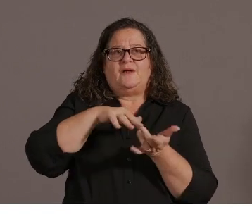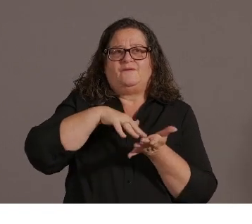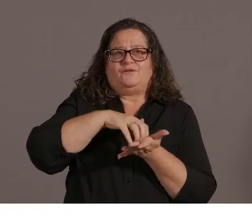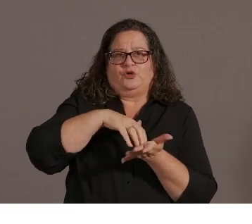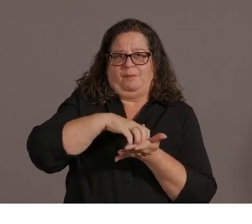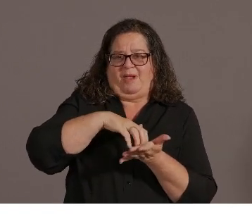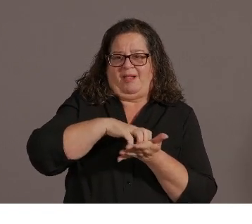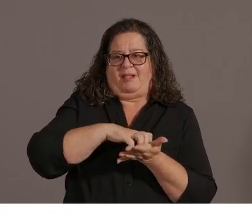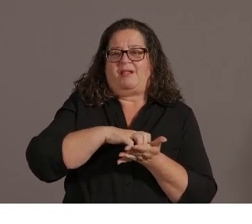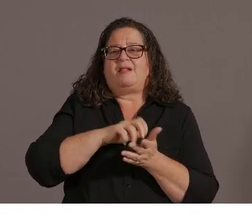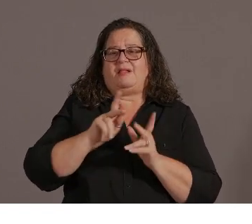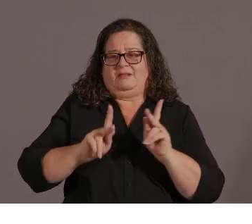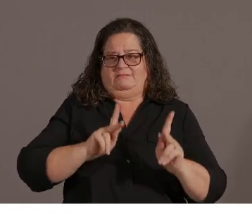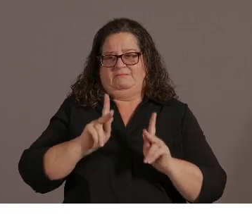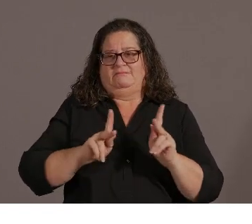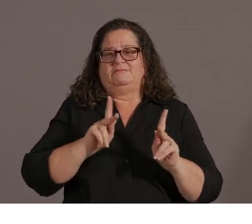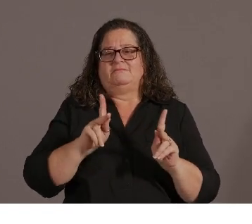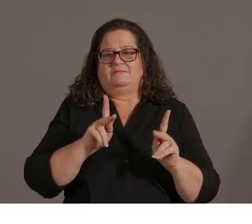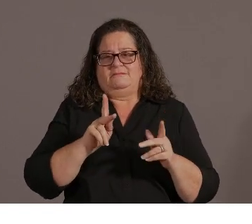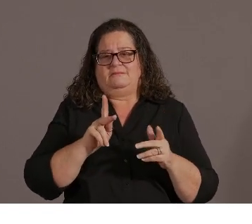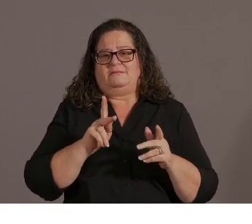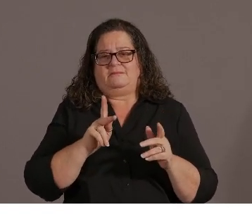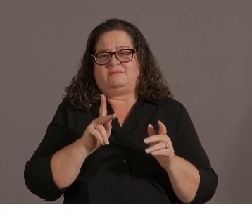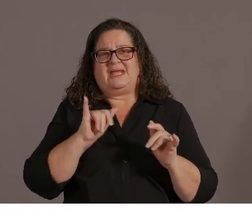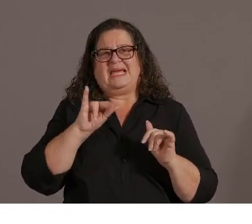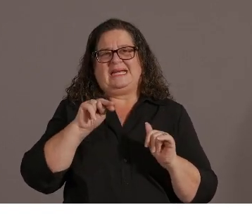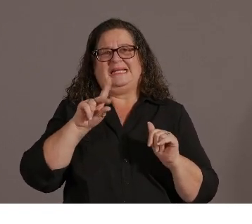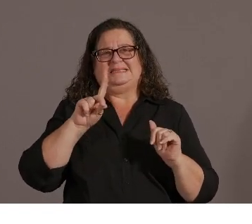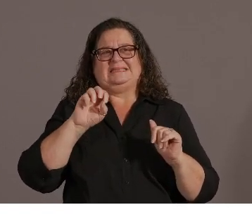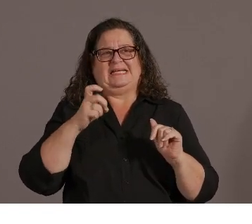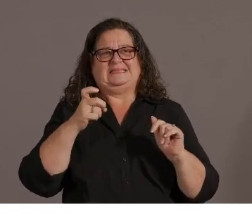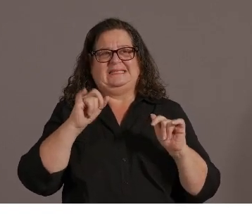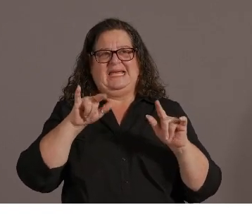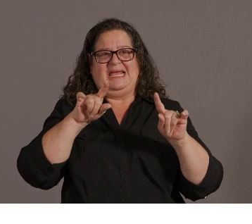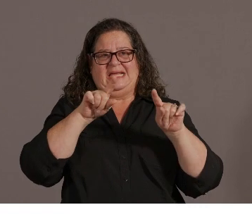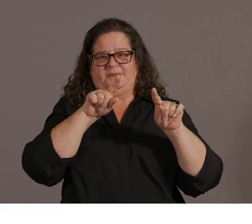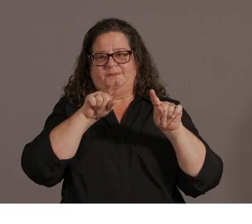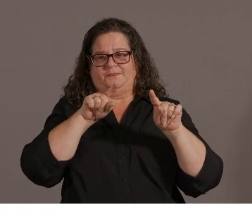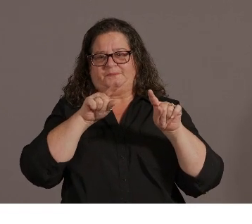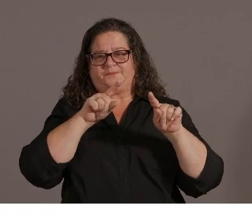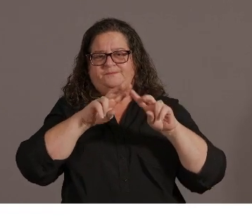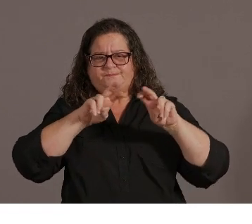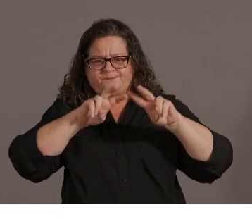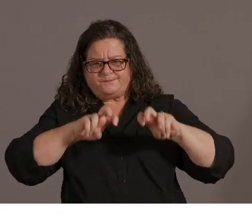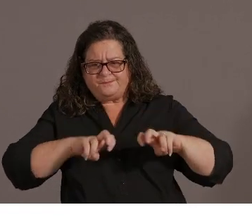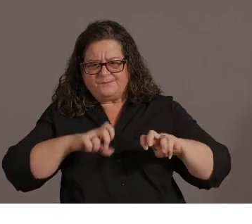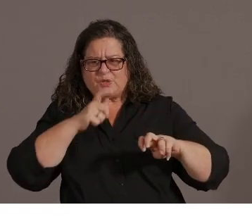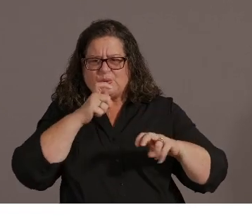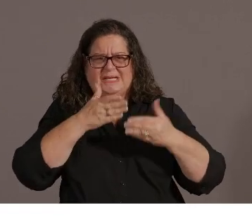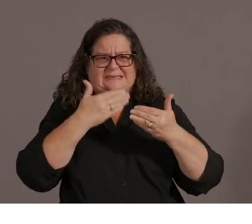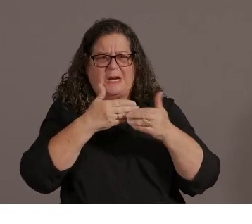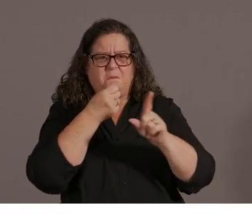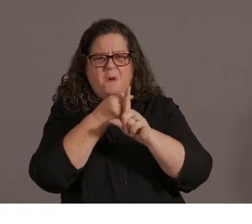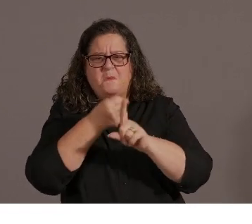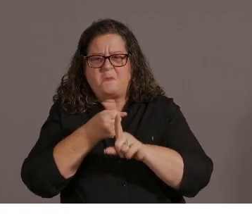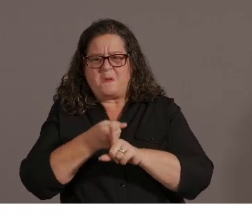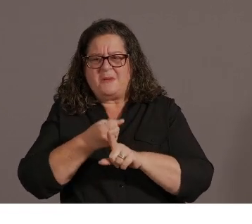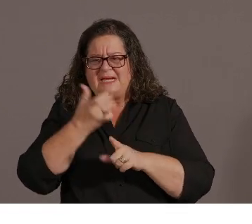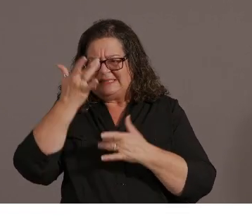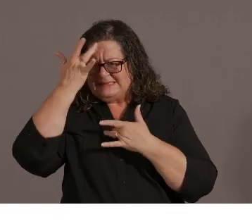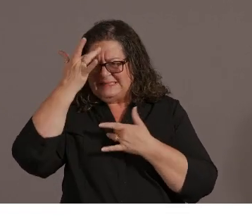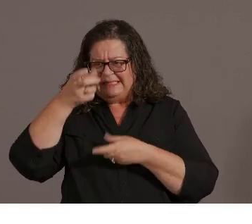a community is, if they were to be faced with a natural disaster such as a flood, wildfires,